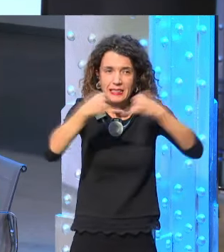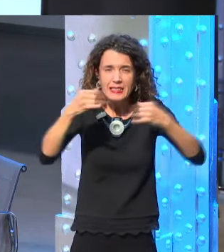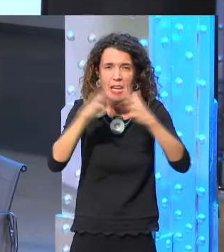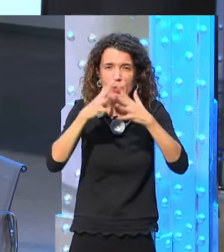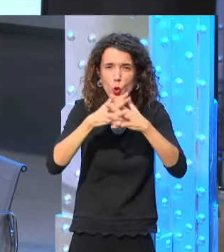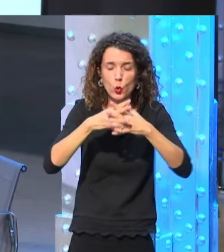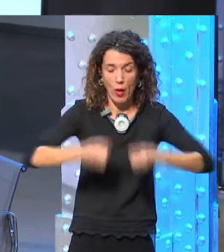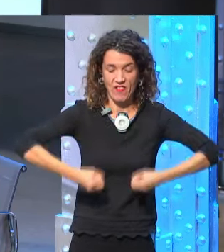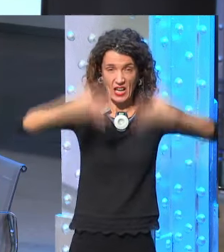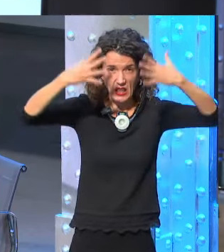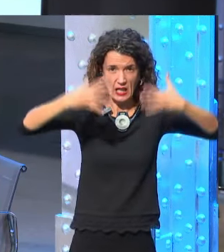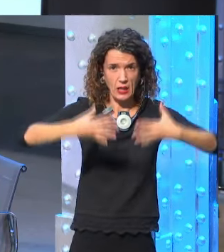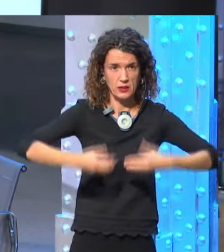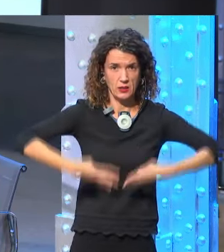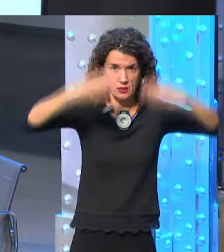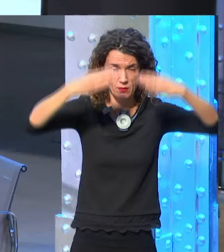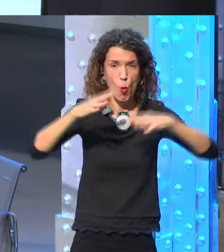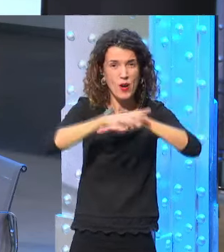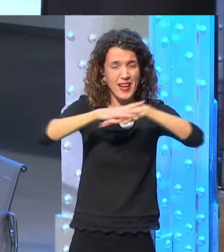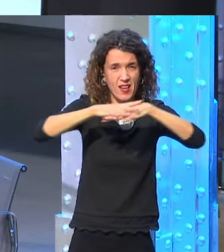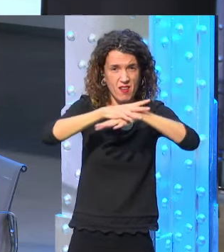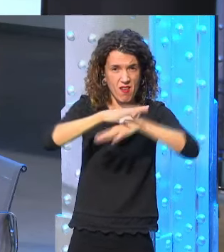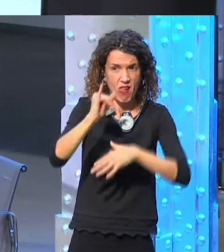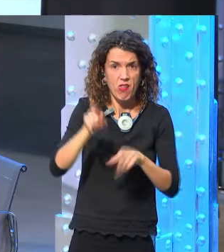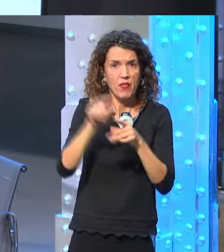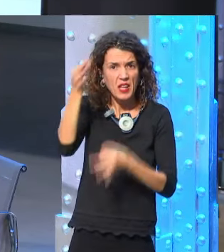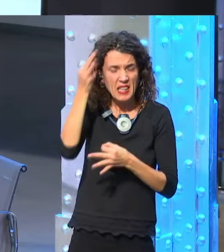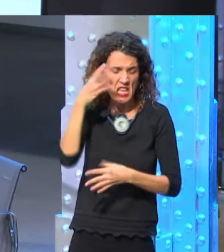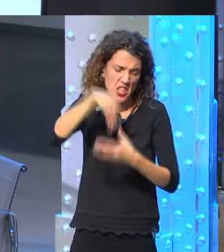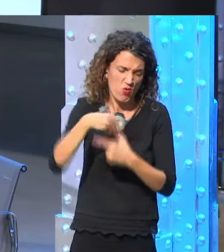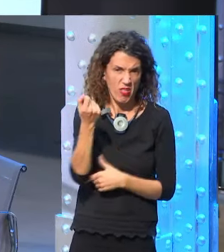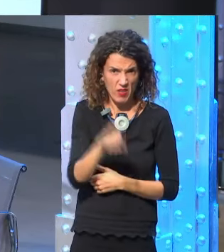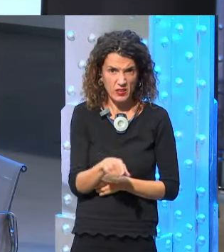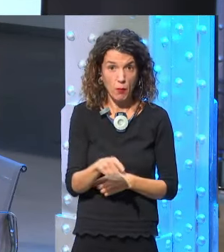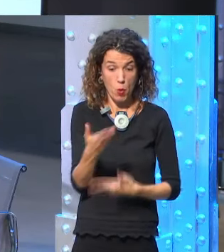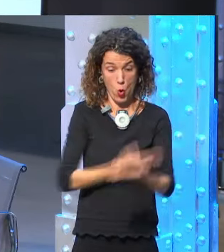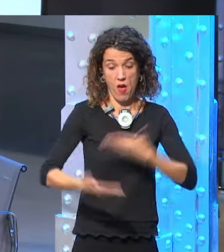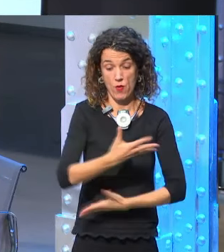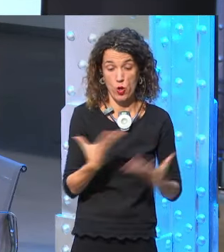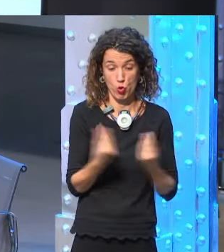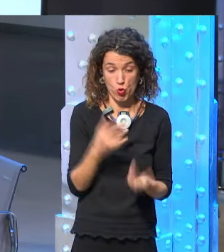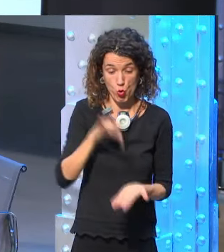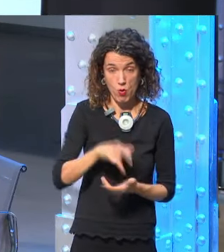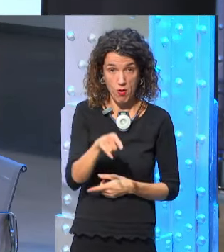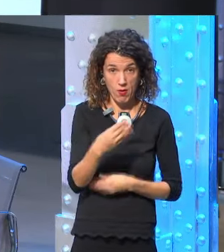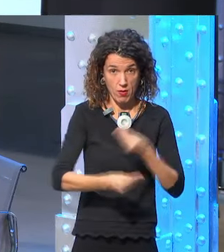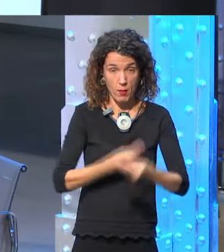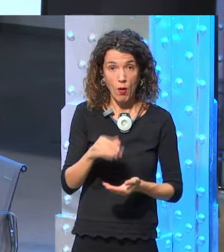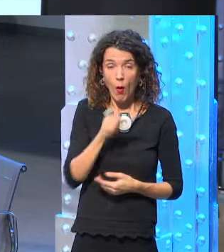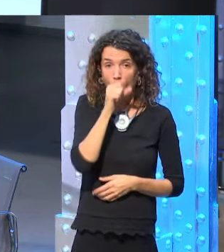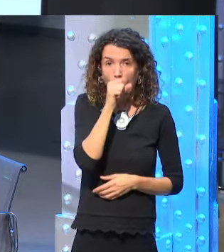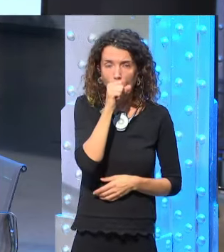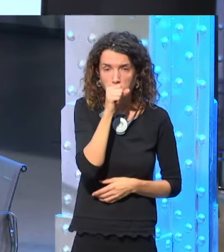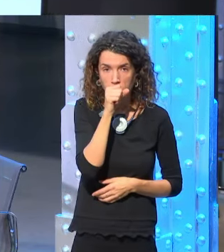twisting like this. I'm not going to go into the details of this project. This is a collaboration which we did for the Federal Court